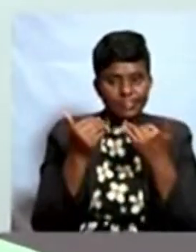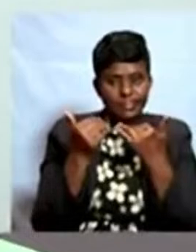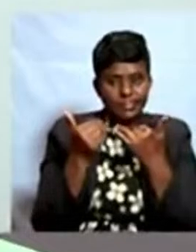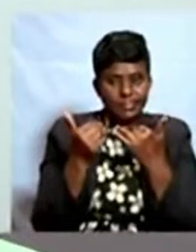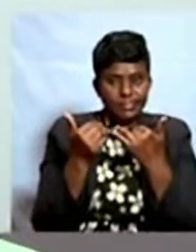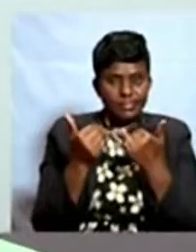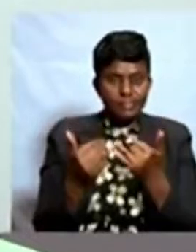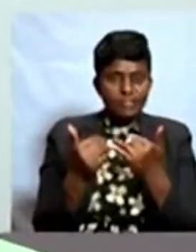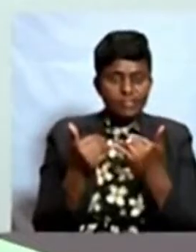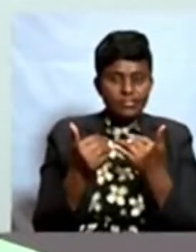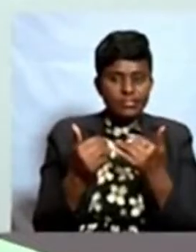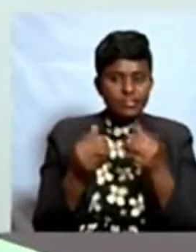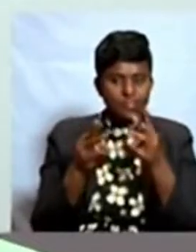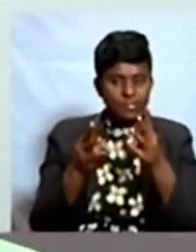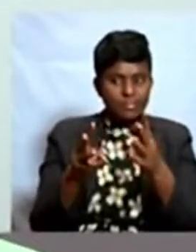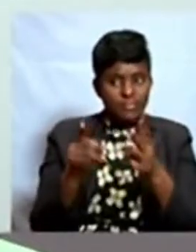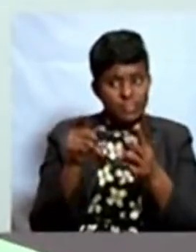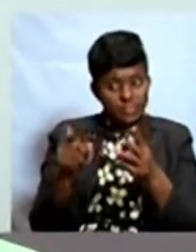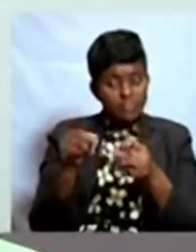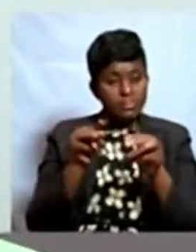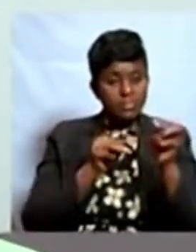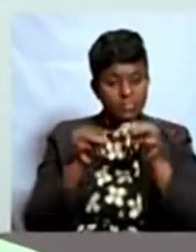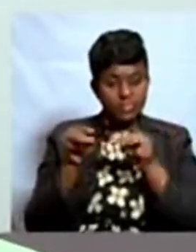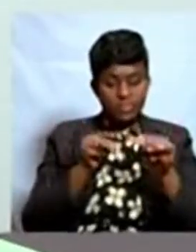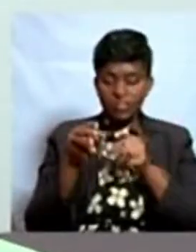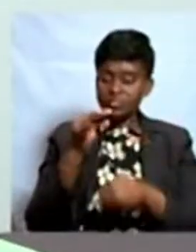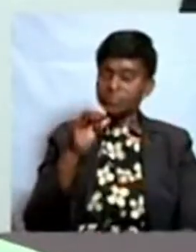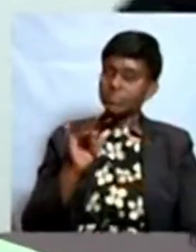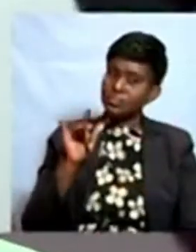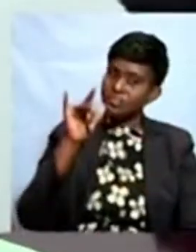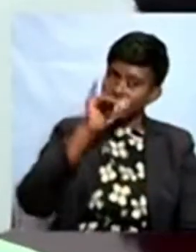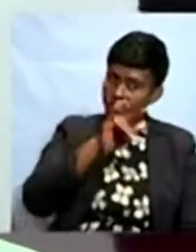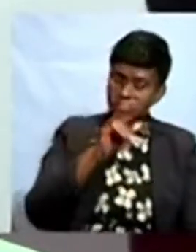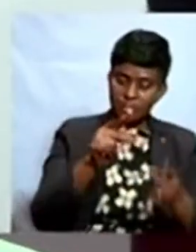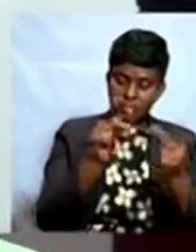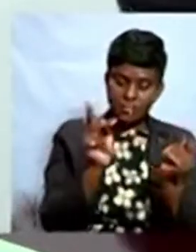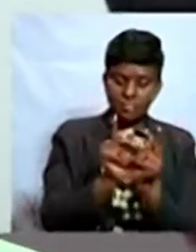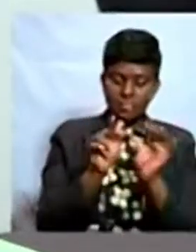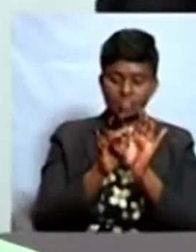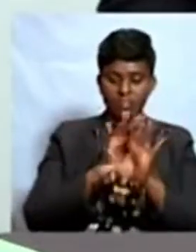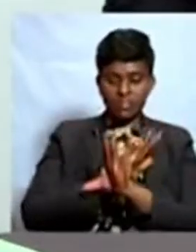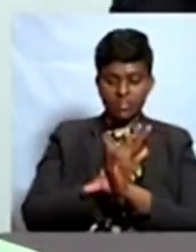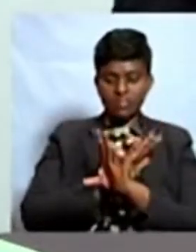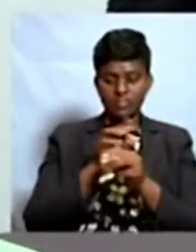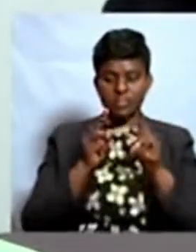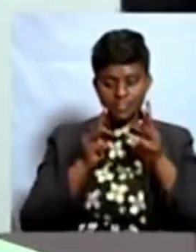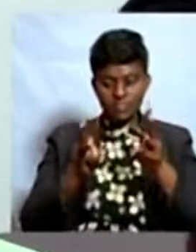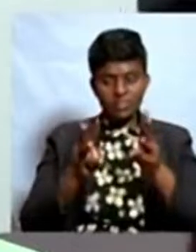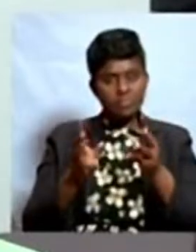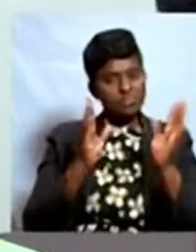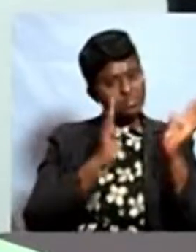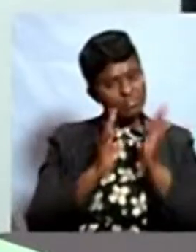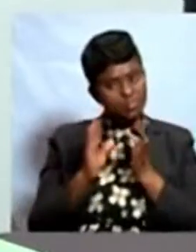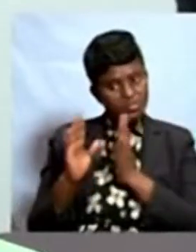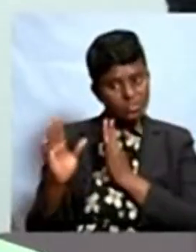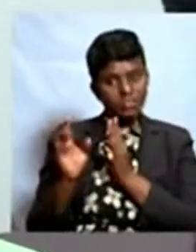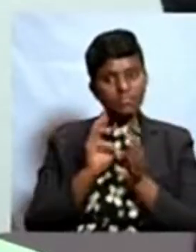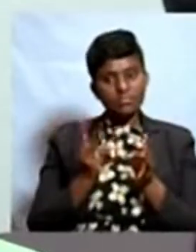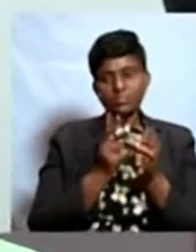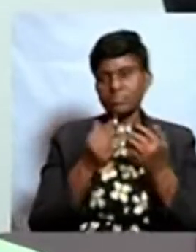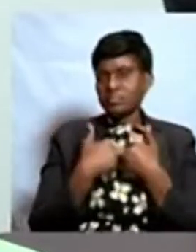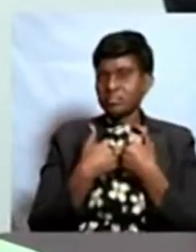Currently, the way the management of the aviation space in Zambia, the way it's structured, we